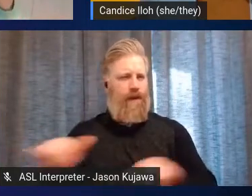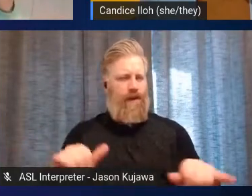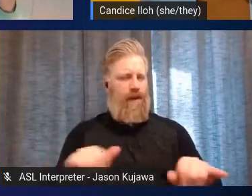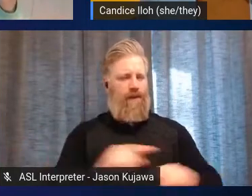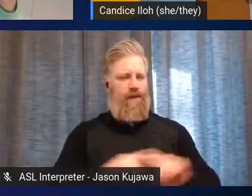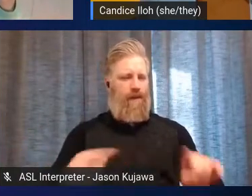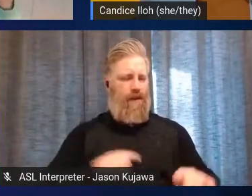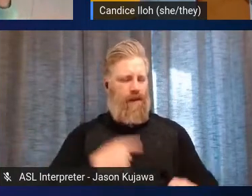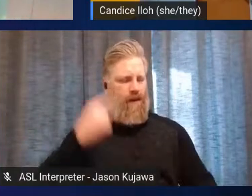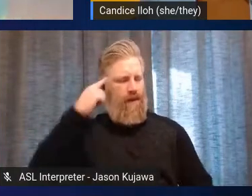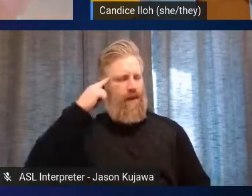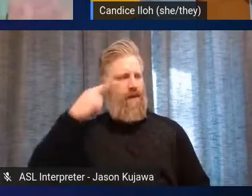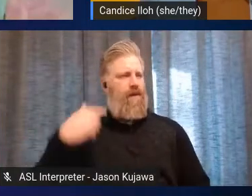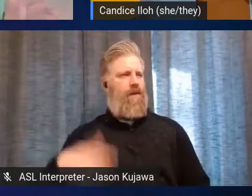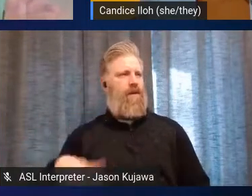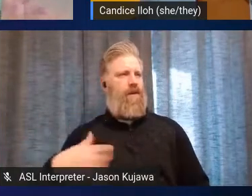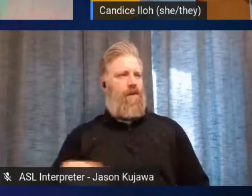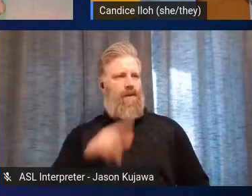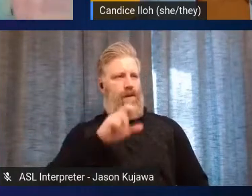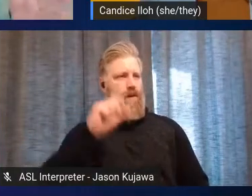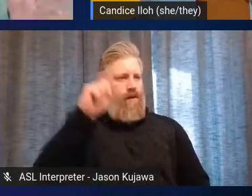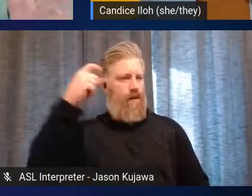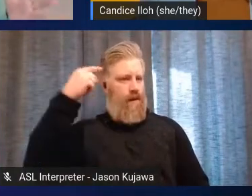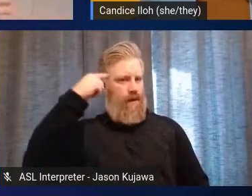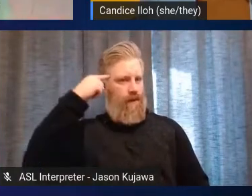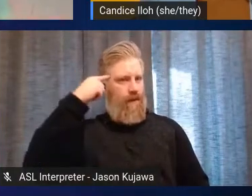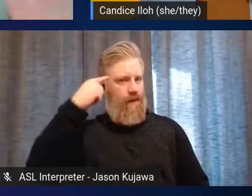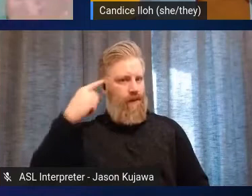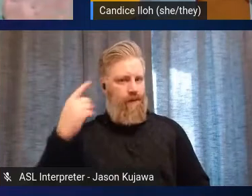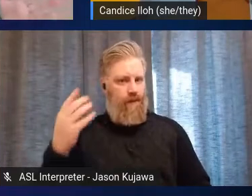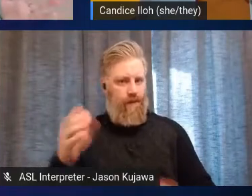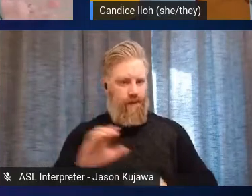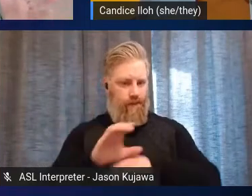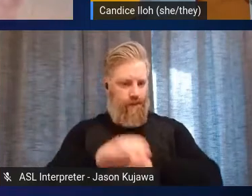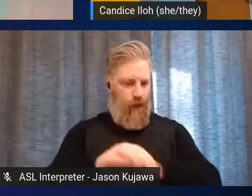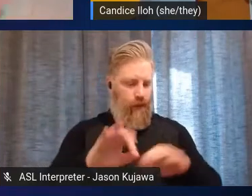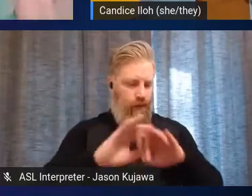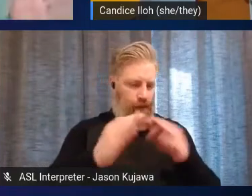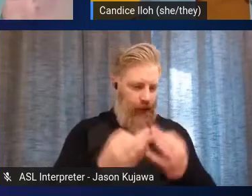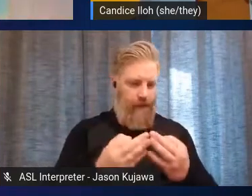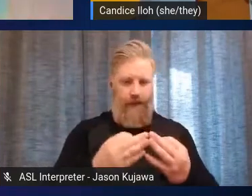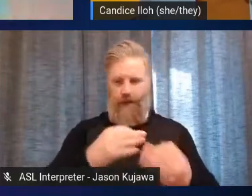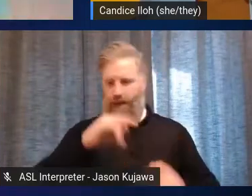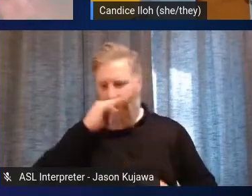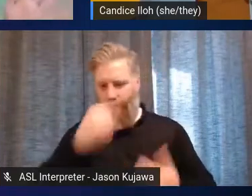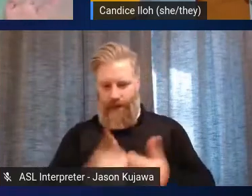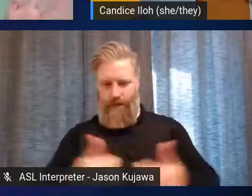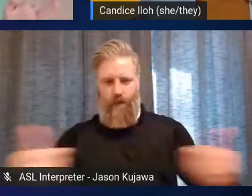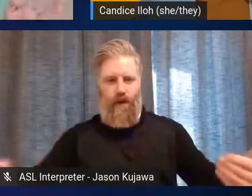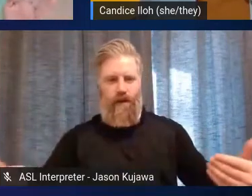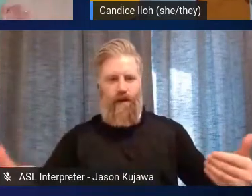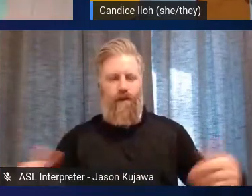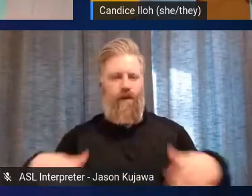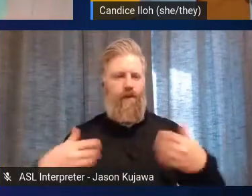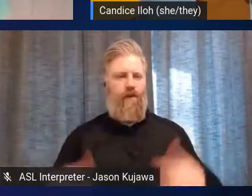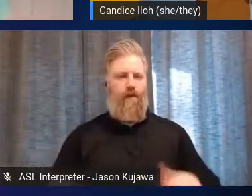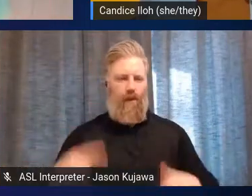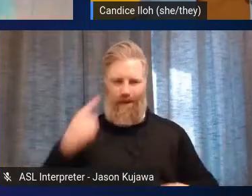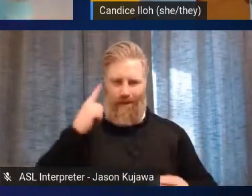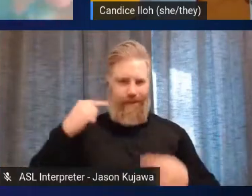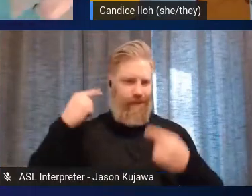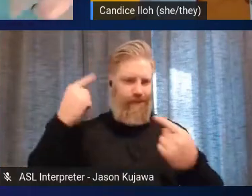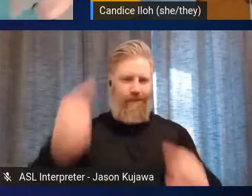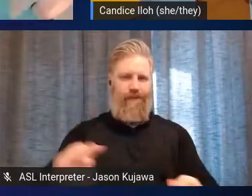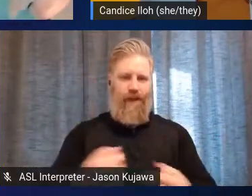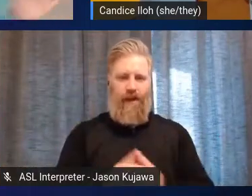like, the US government has been separating kids and families, kids and parents for a very, very long time,